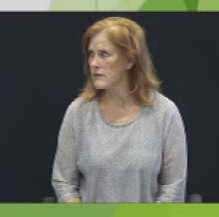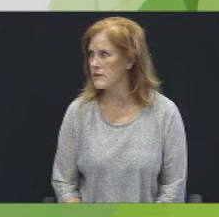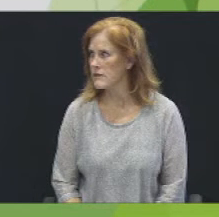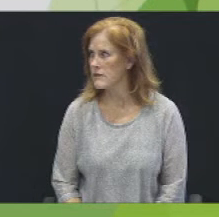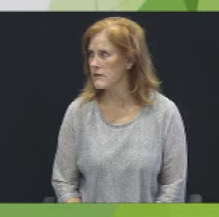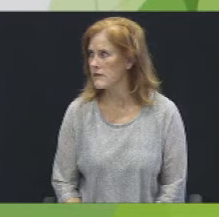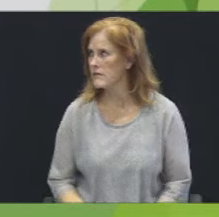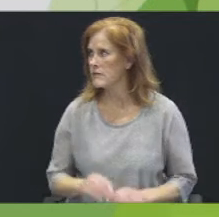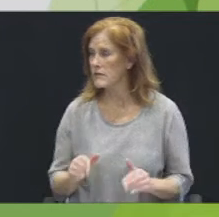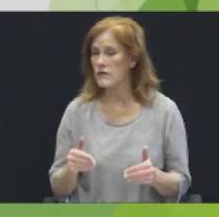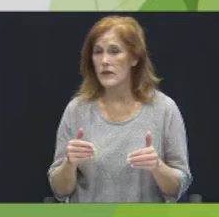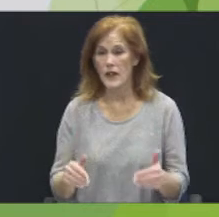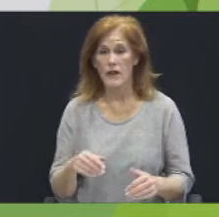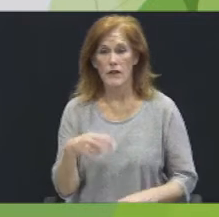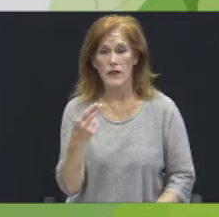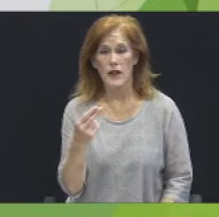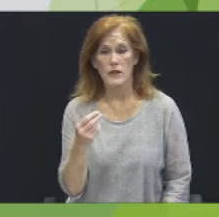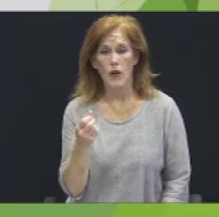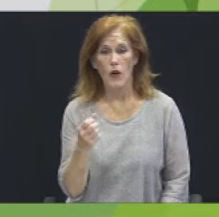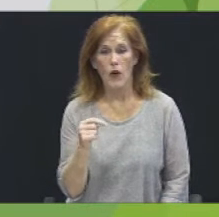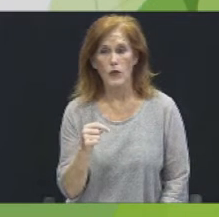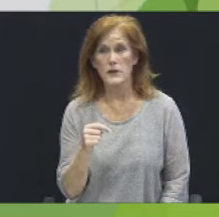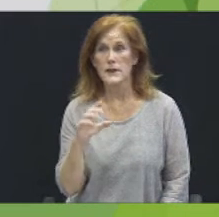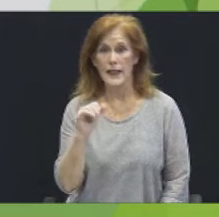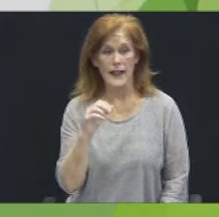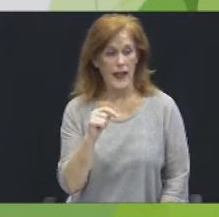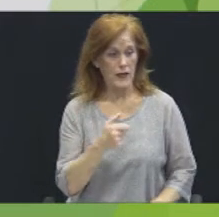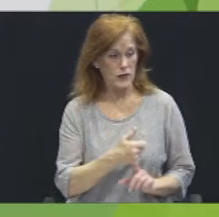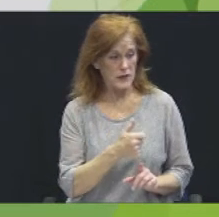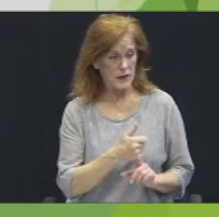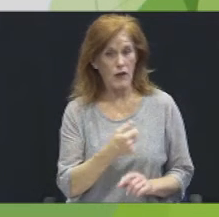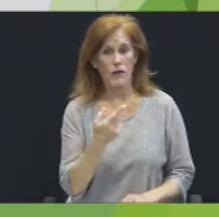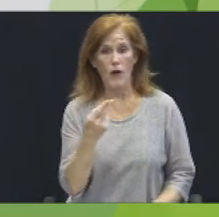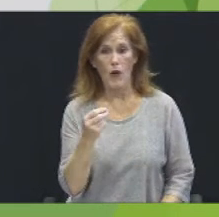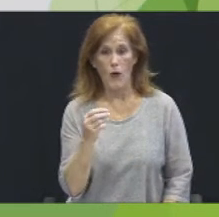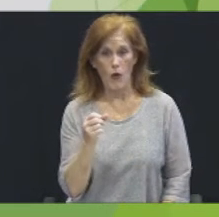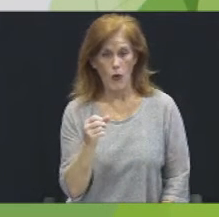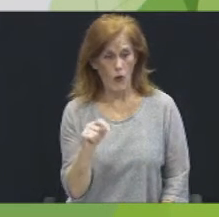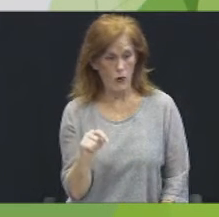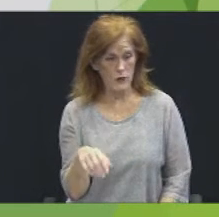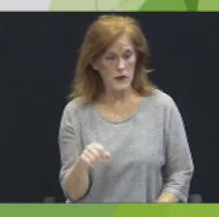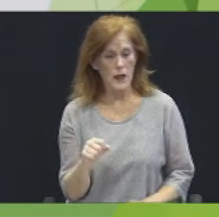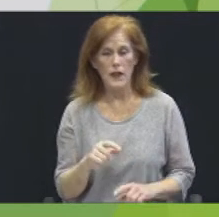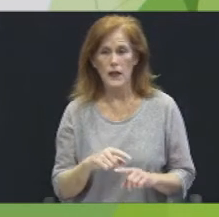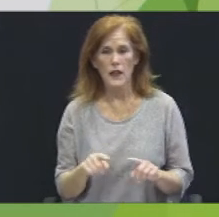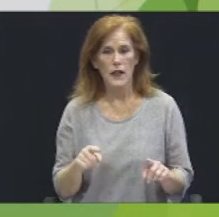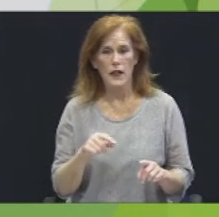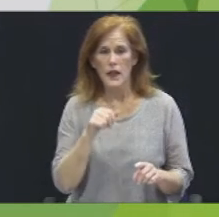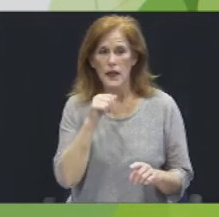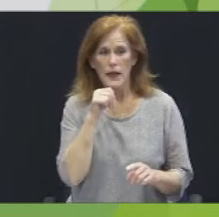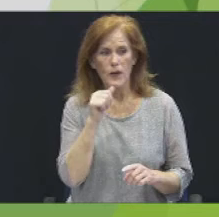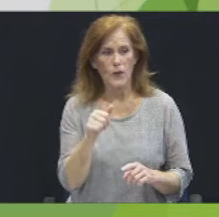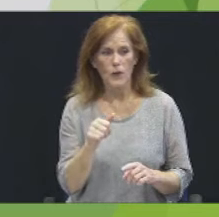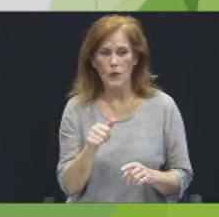If there's a host, I can give you the... I'm the host, but it's not going to show for me